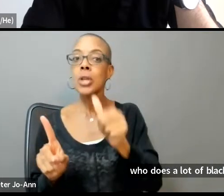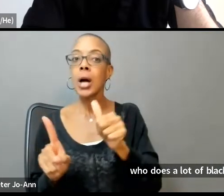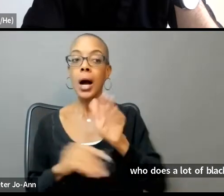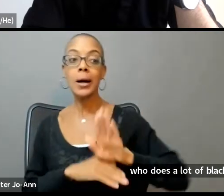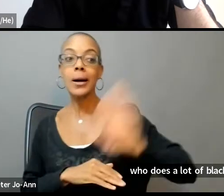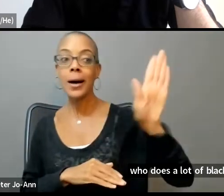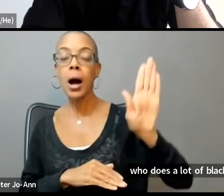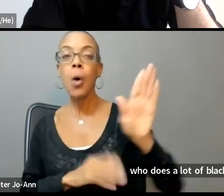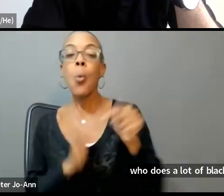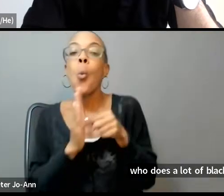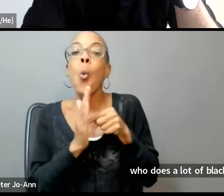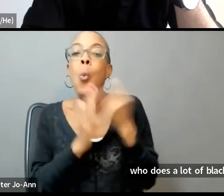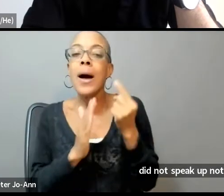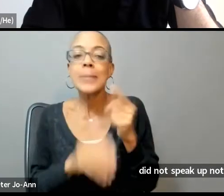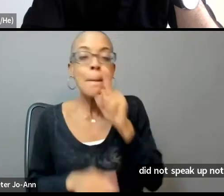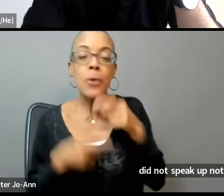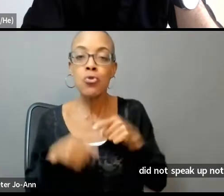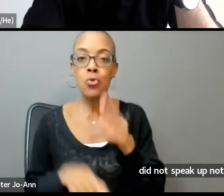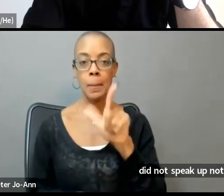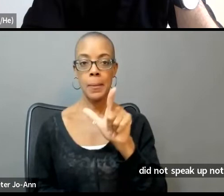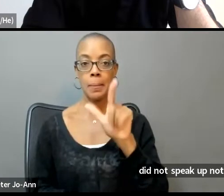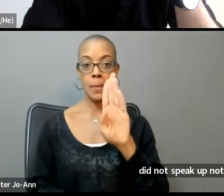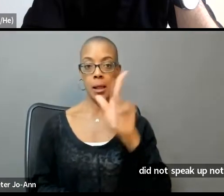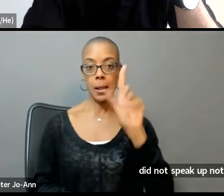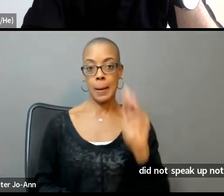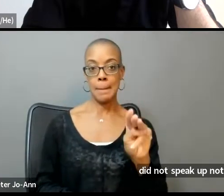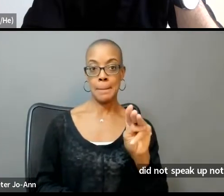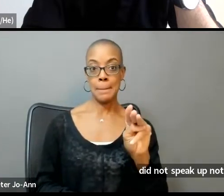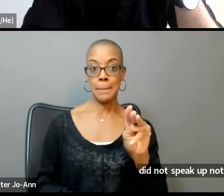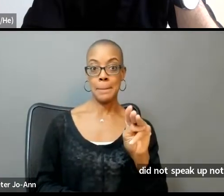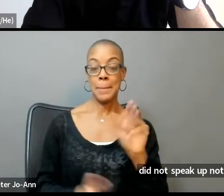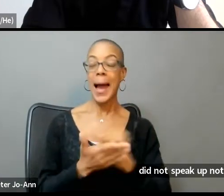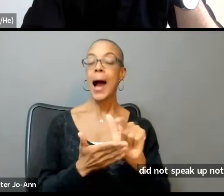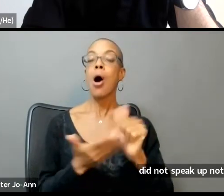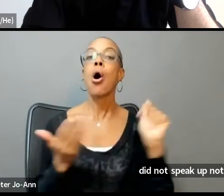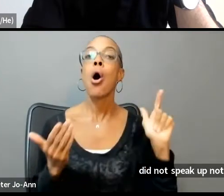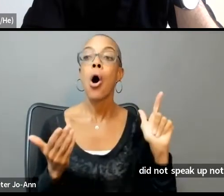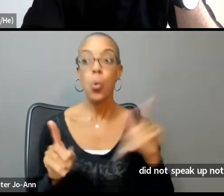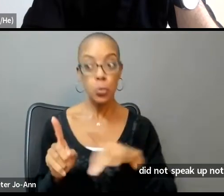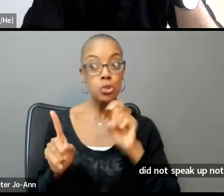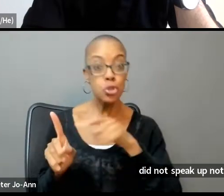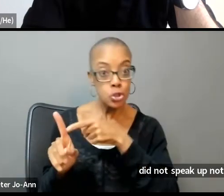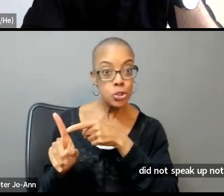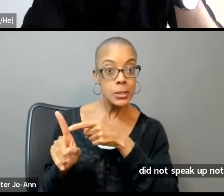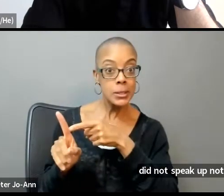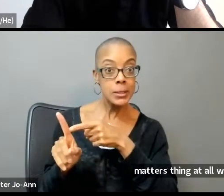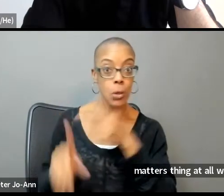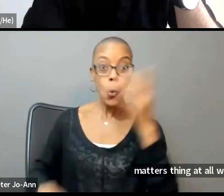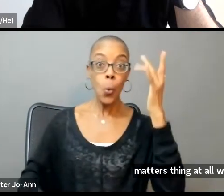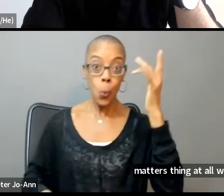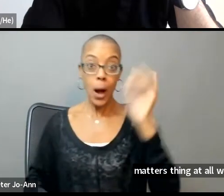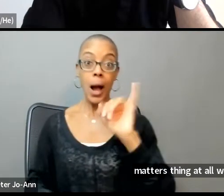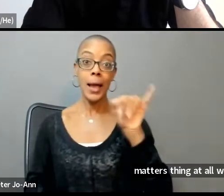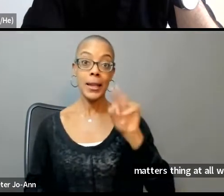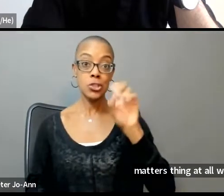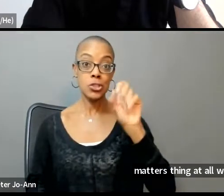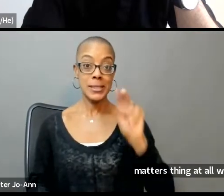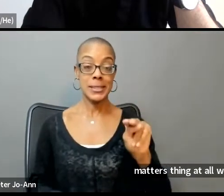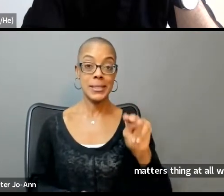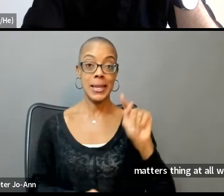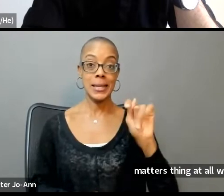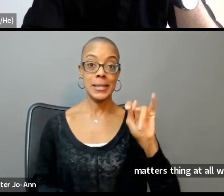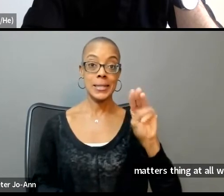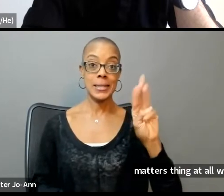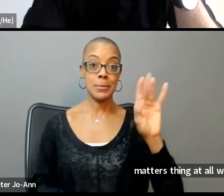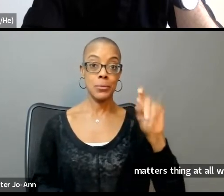the Black Lives Matters thing at all, when she should have. Like, the reason that Justin Timberlake got in trouble when he made his little